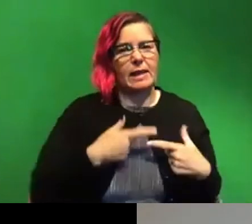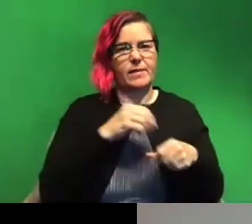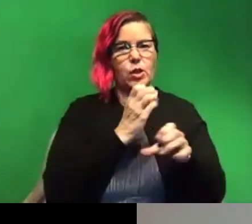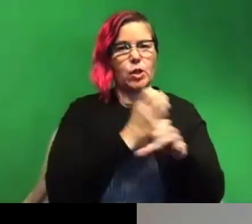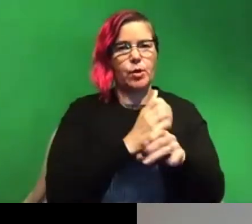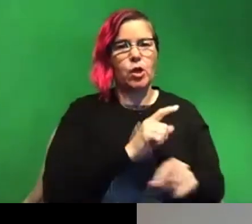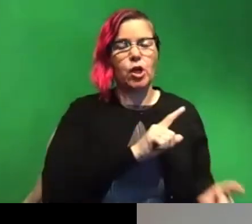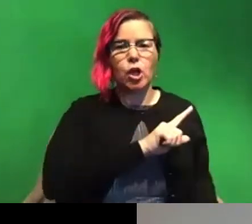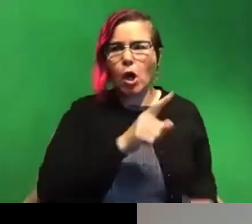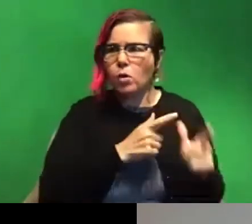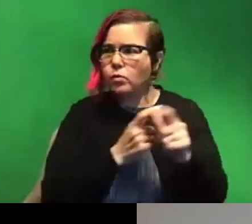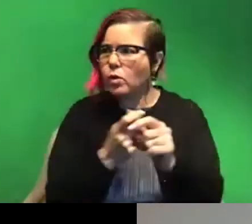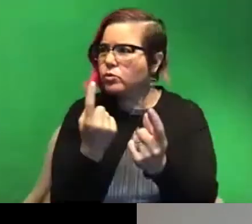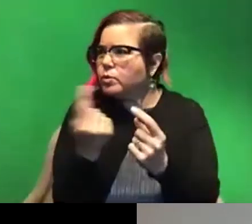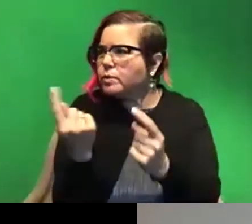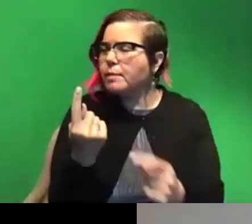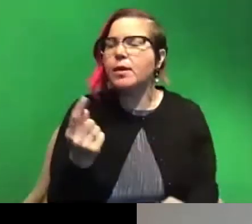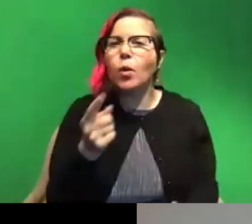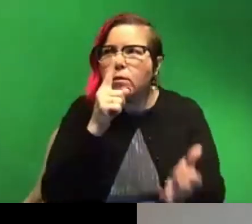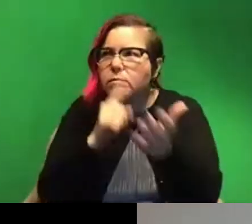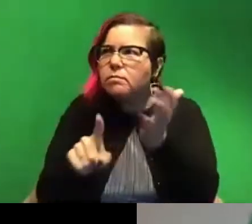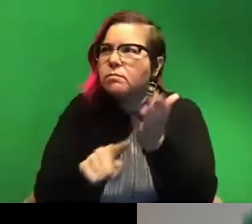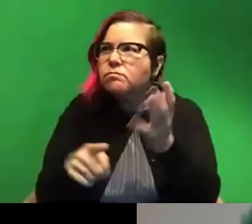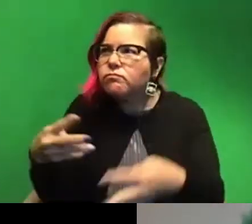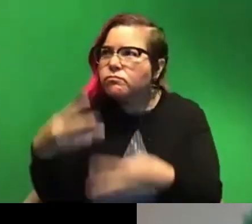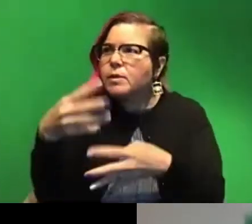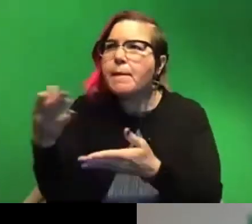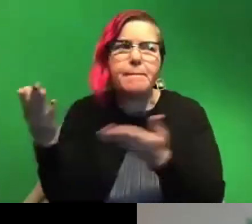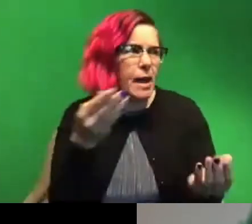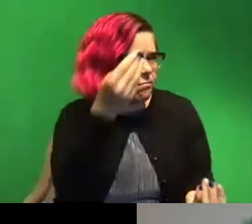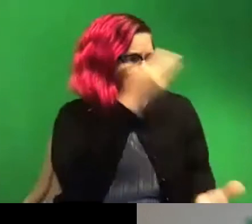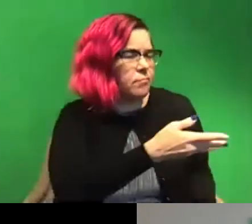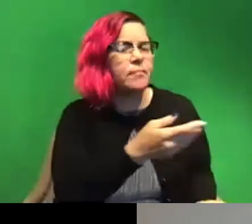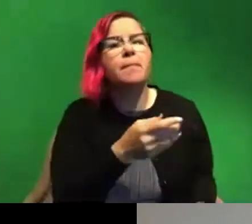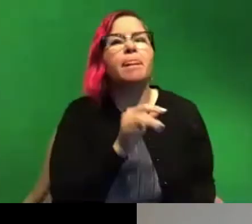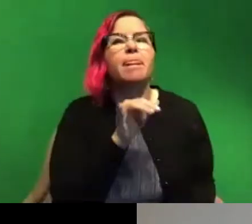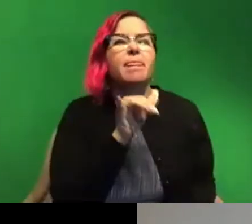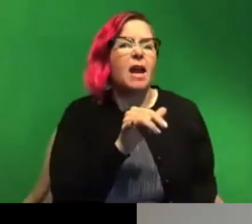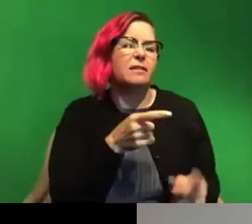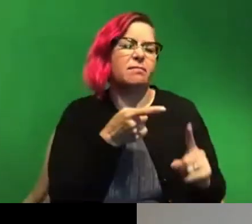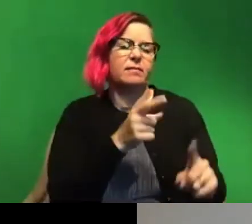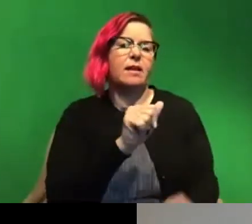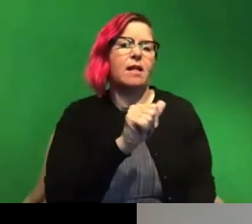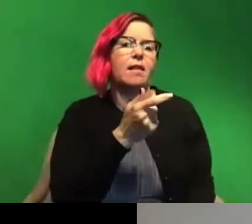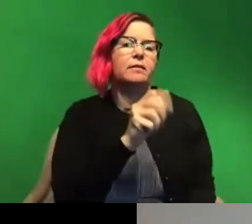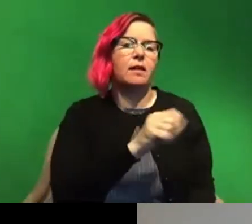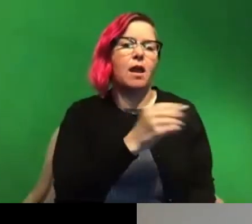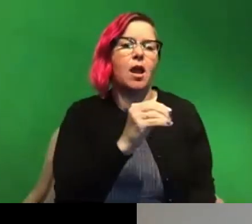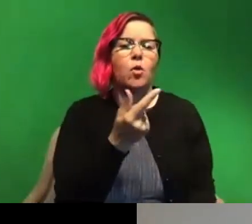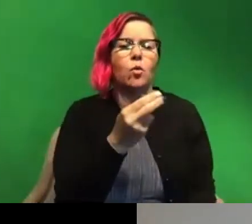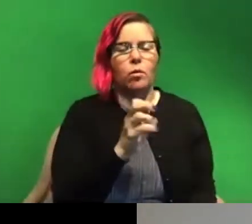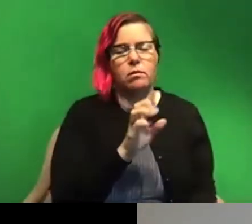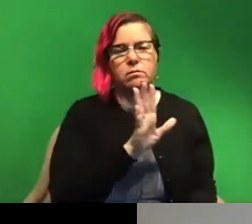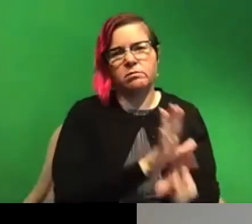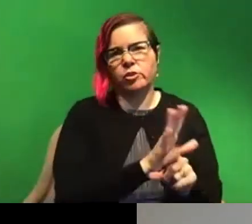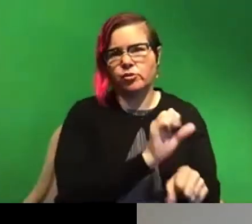and do something for you or go look something up for you on Google and come back and tell you, that's essentially what Alexa and Google are doing for you. And